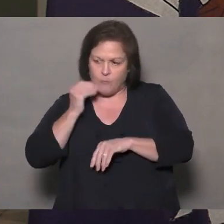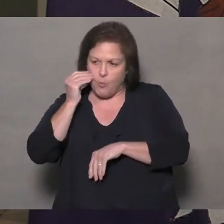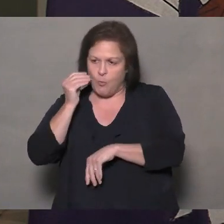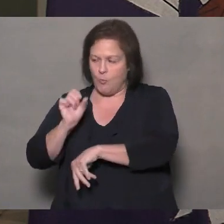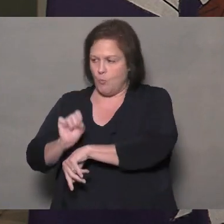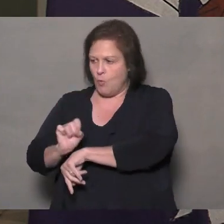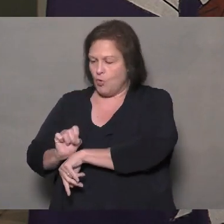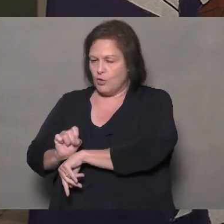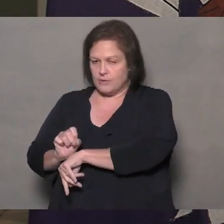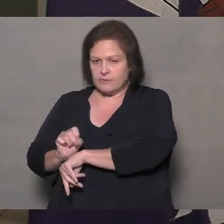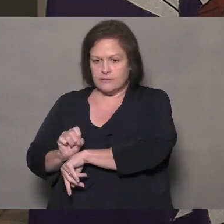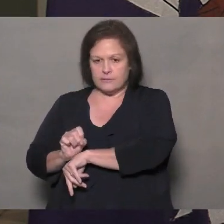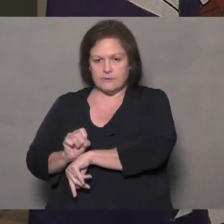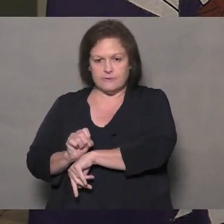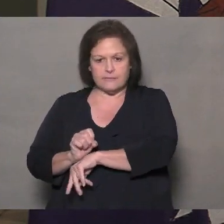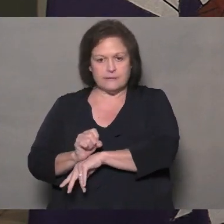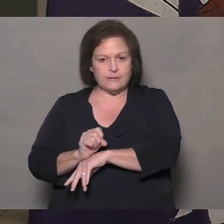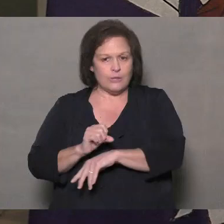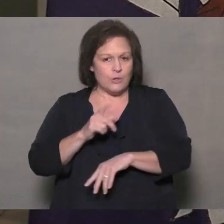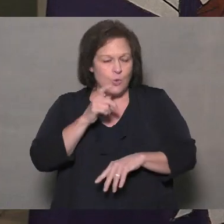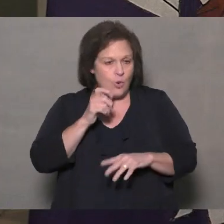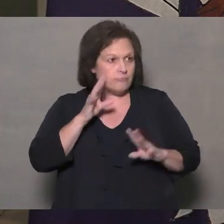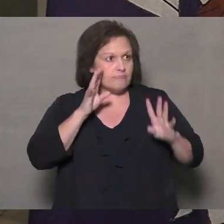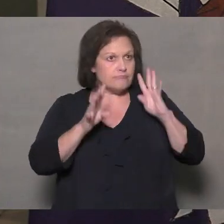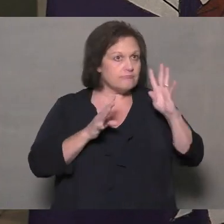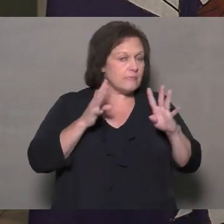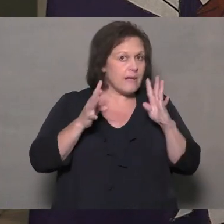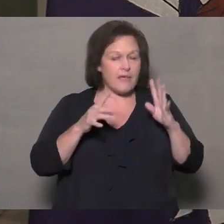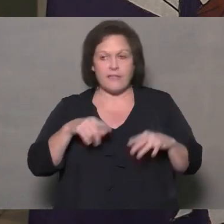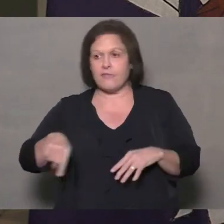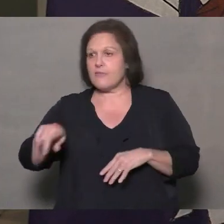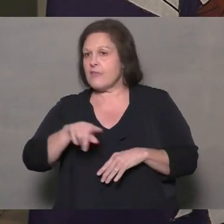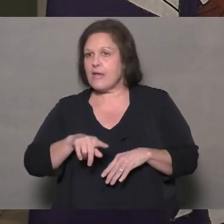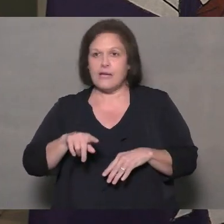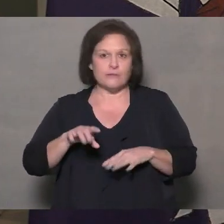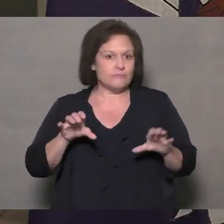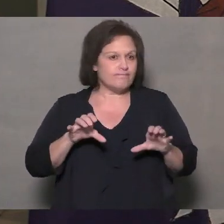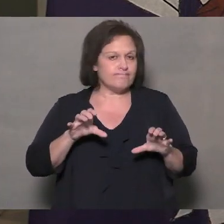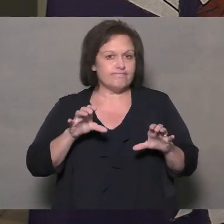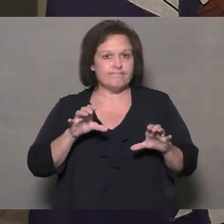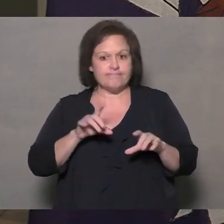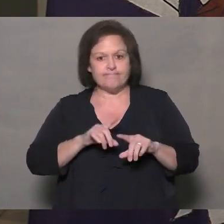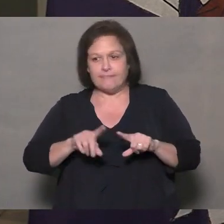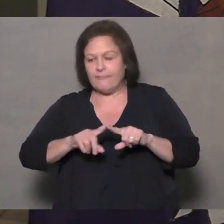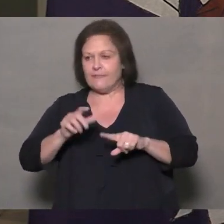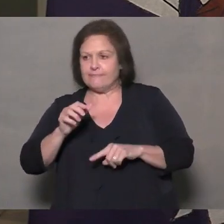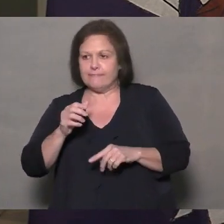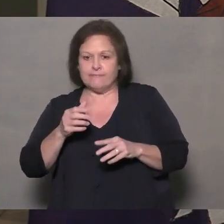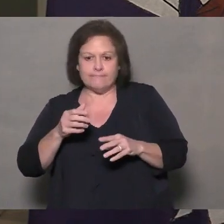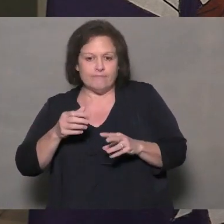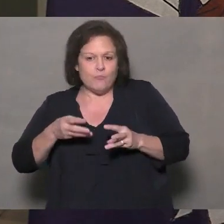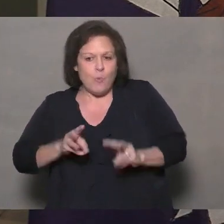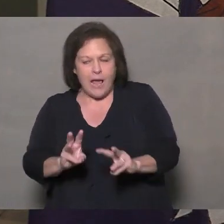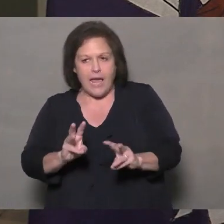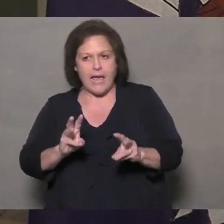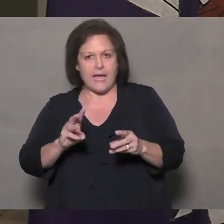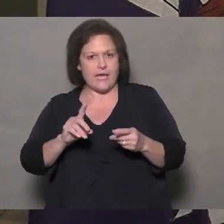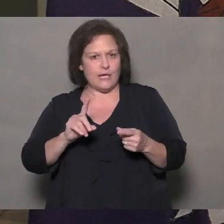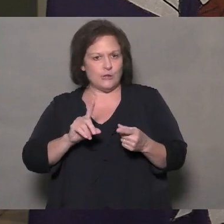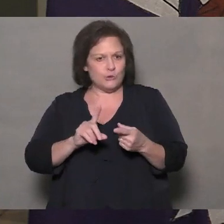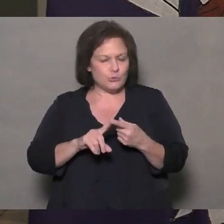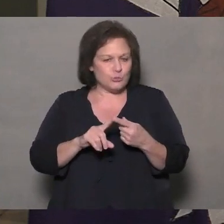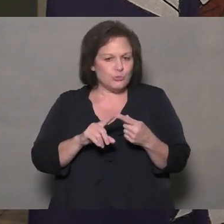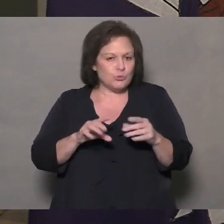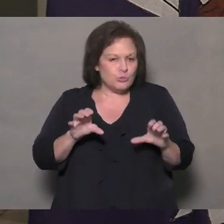who innovate, they do every single day. to find new ways to deliver for the